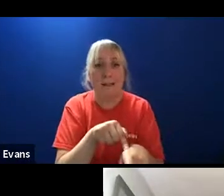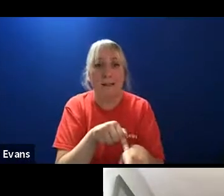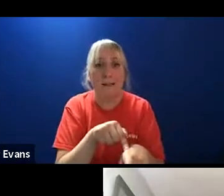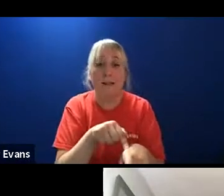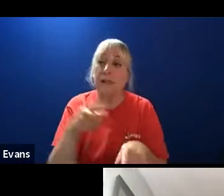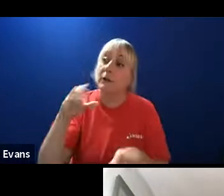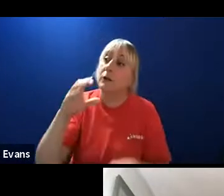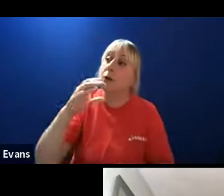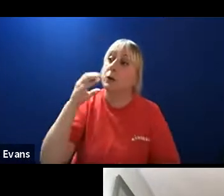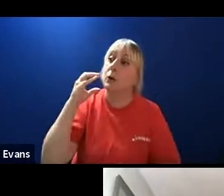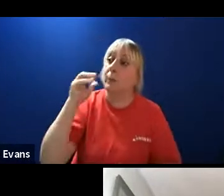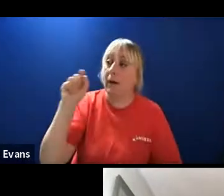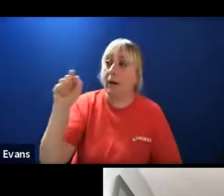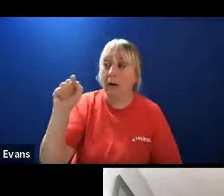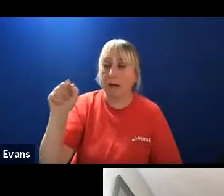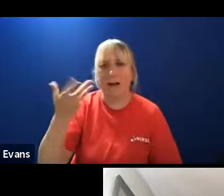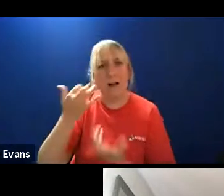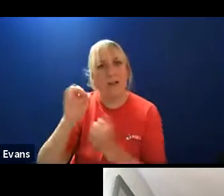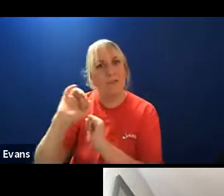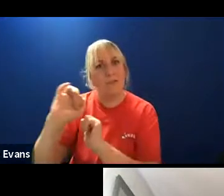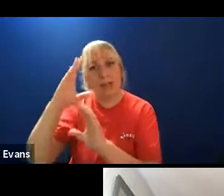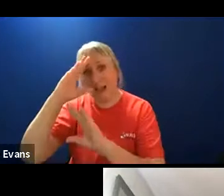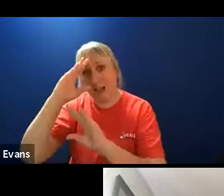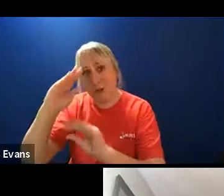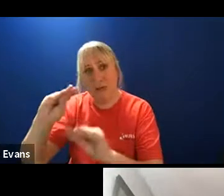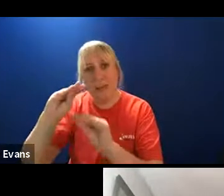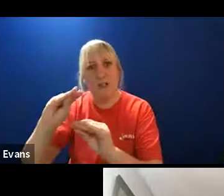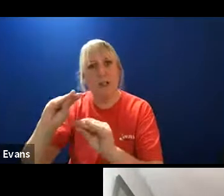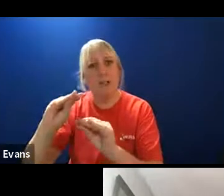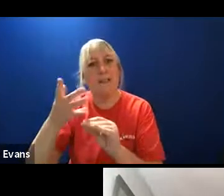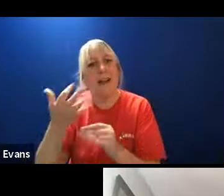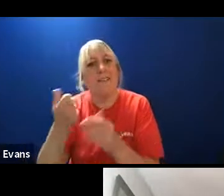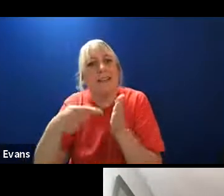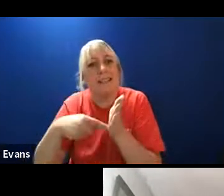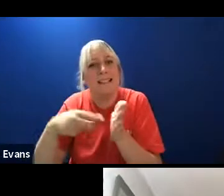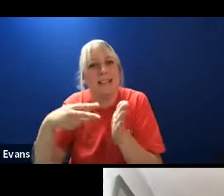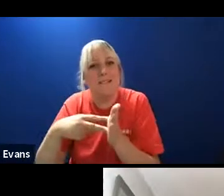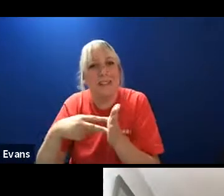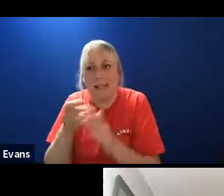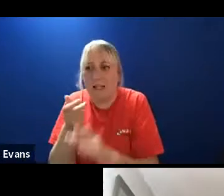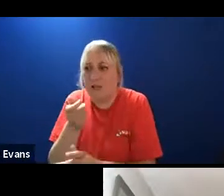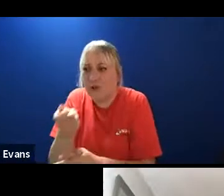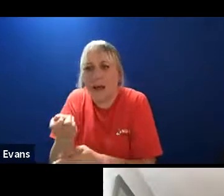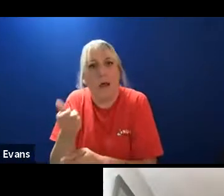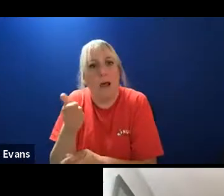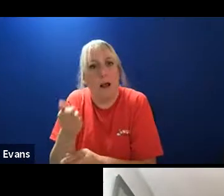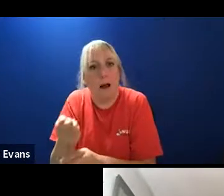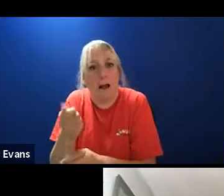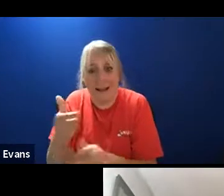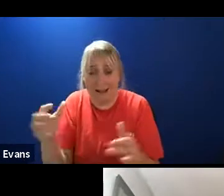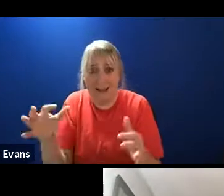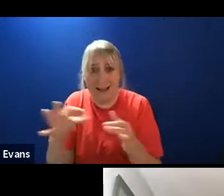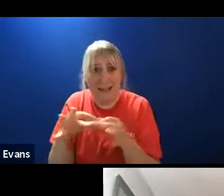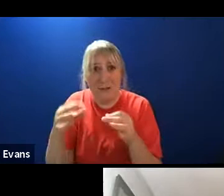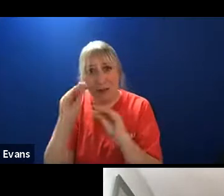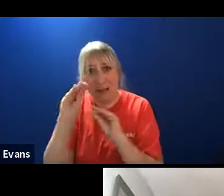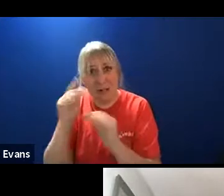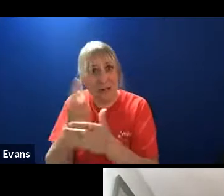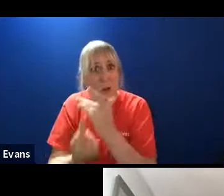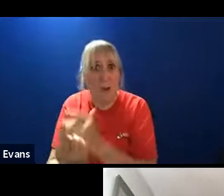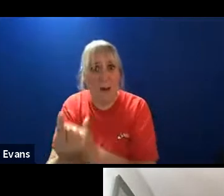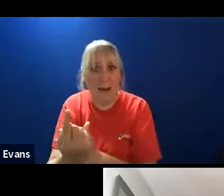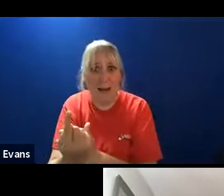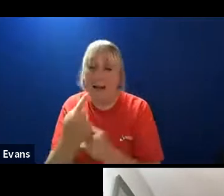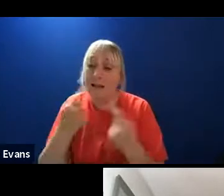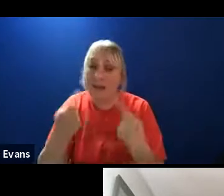Cuba, they have an educational television channel, dedicated educational channel, which is available for